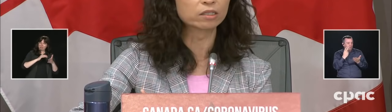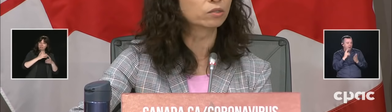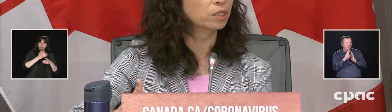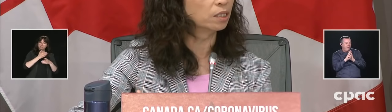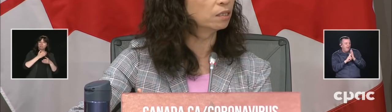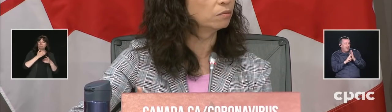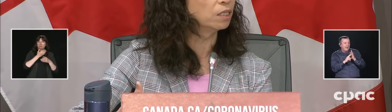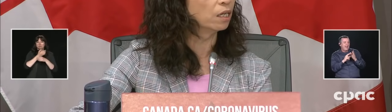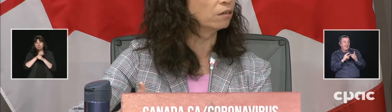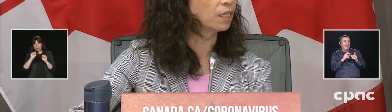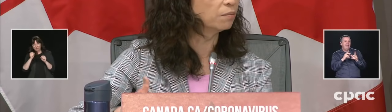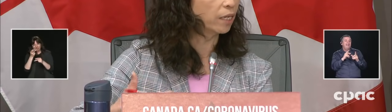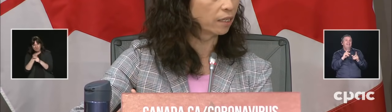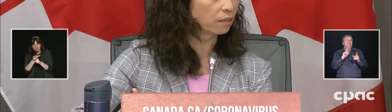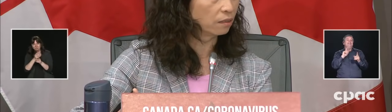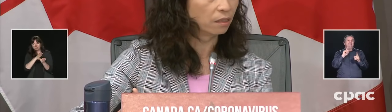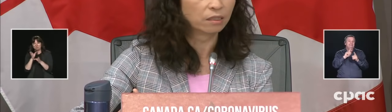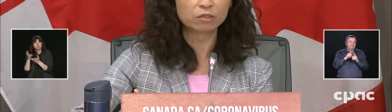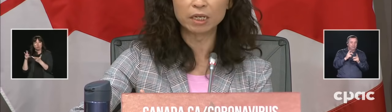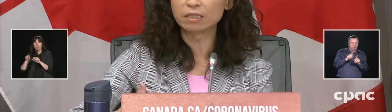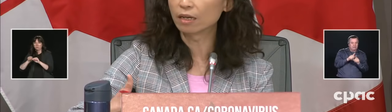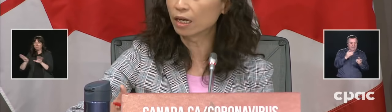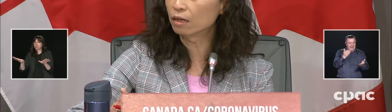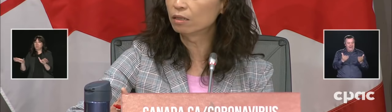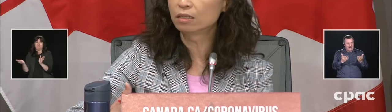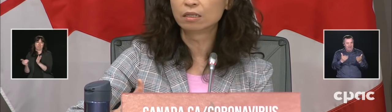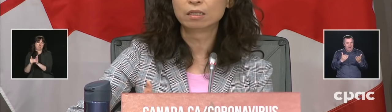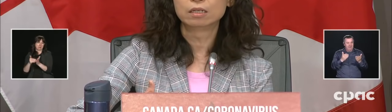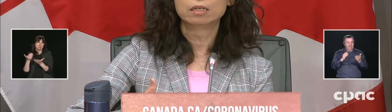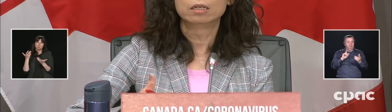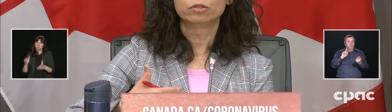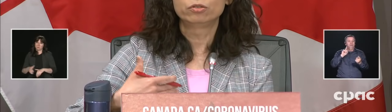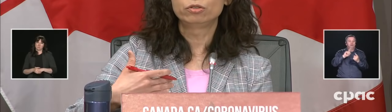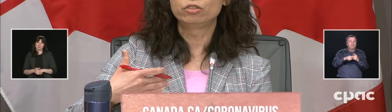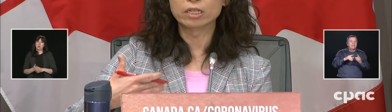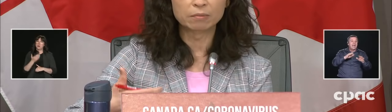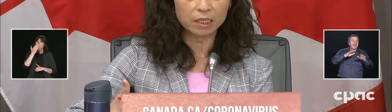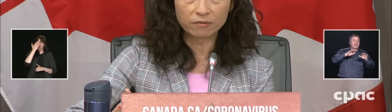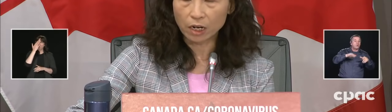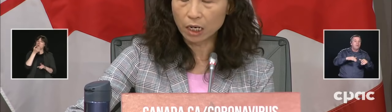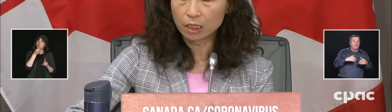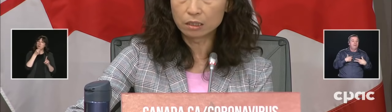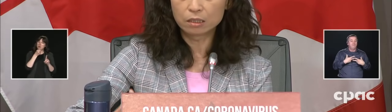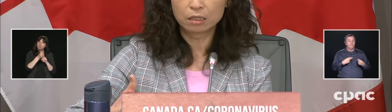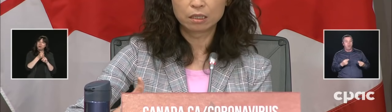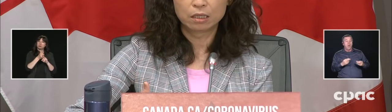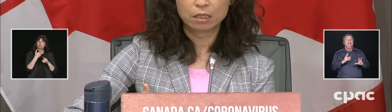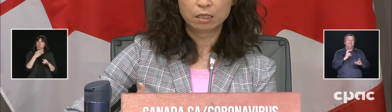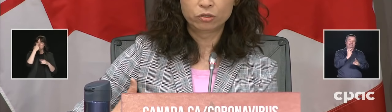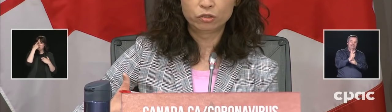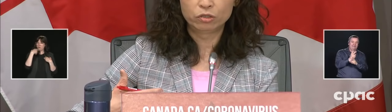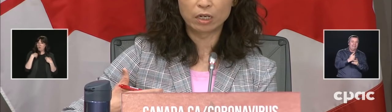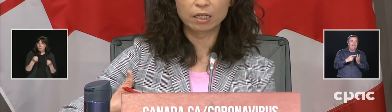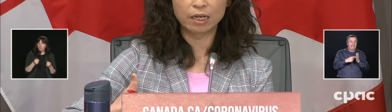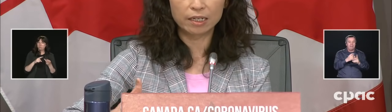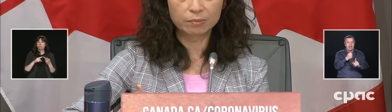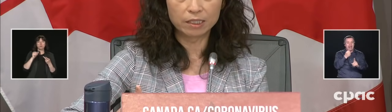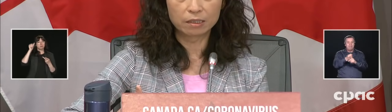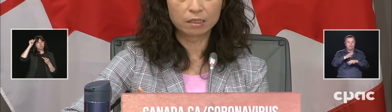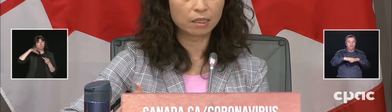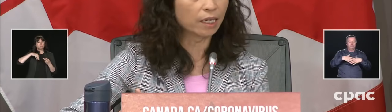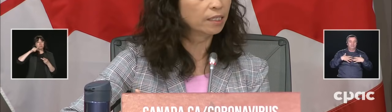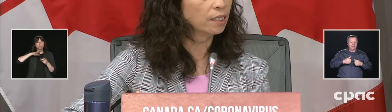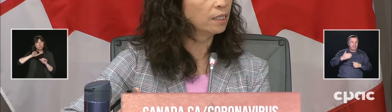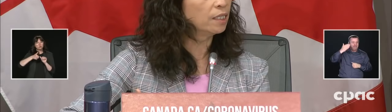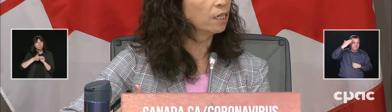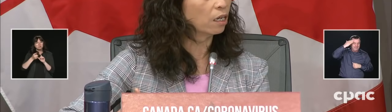unintended consequences. We know the impacts to mental health, to gender-based violence, to other aspects